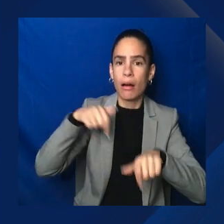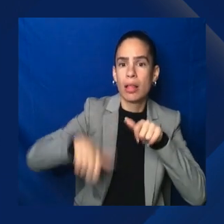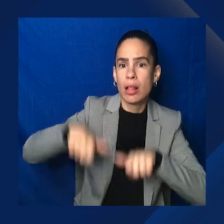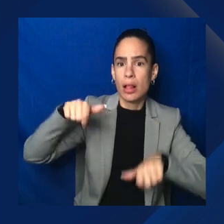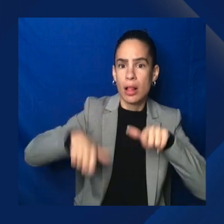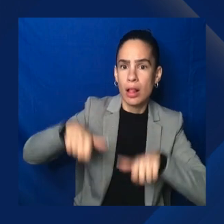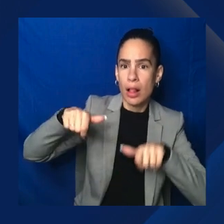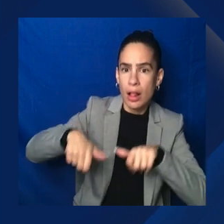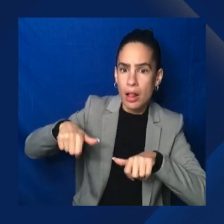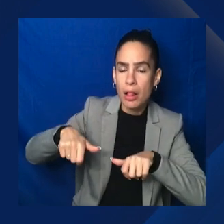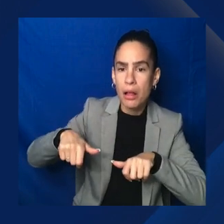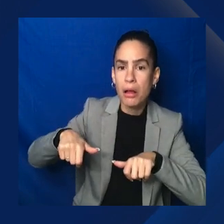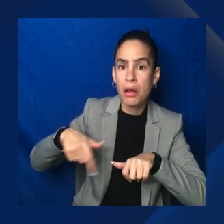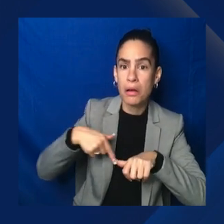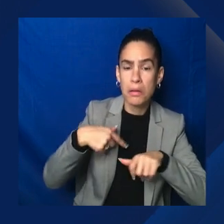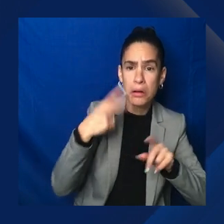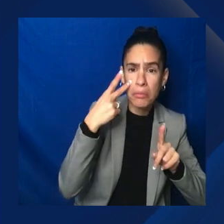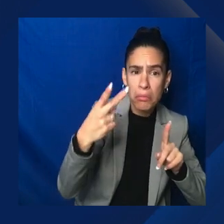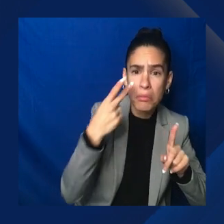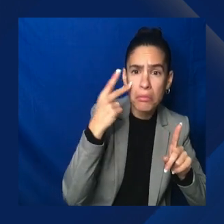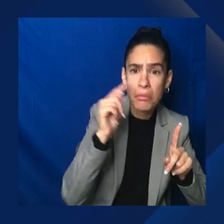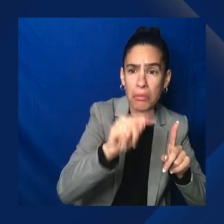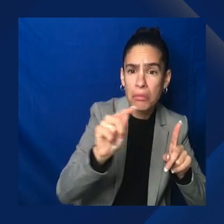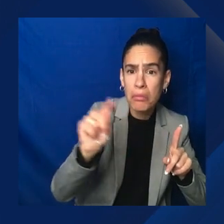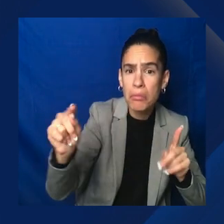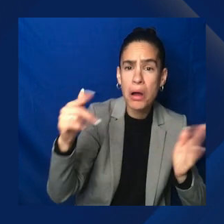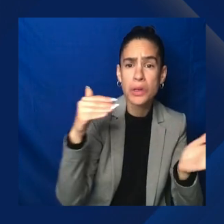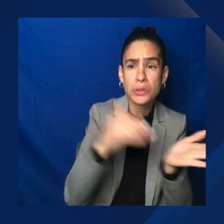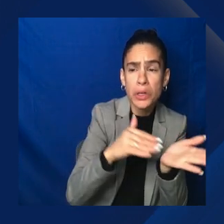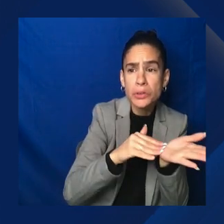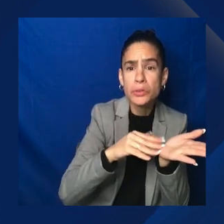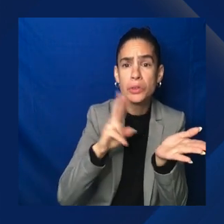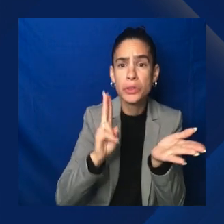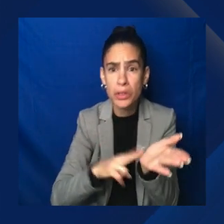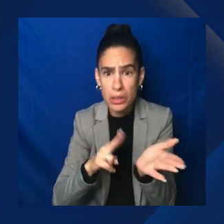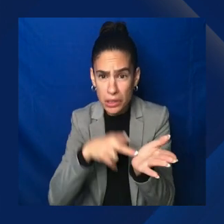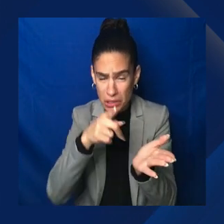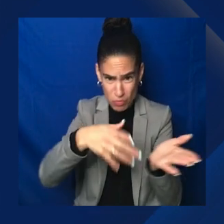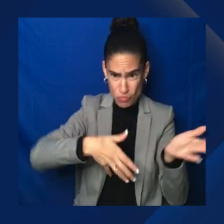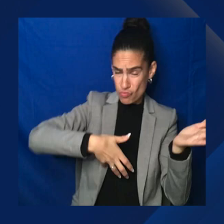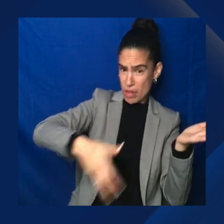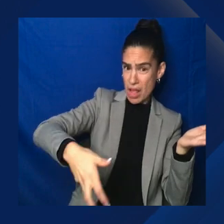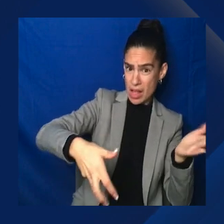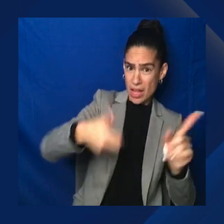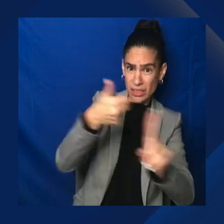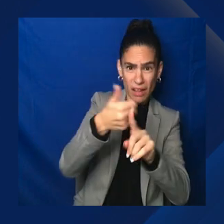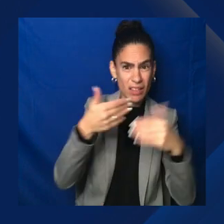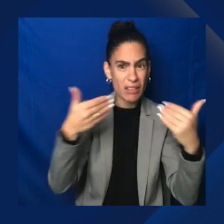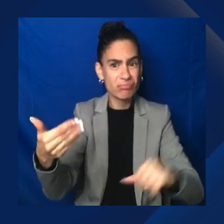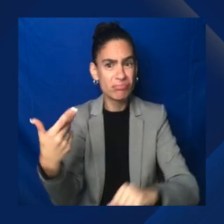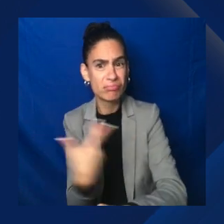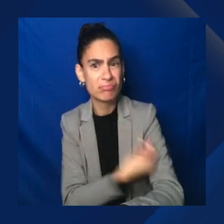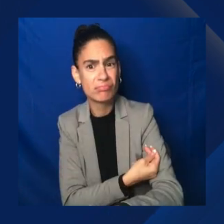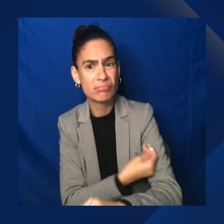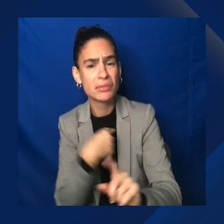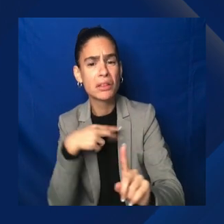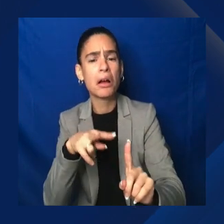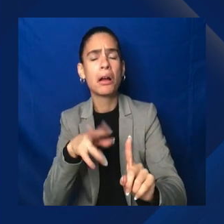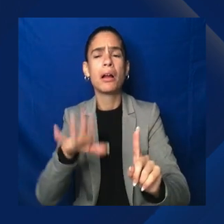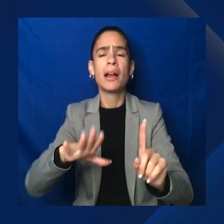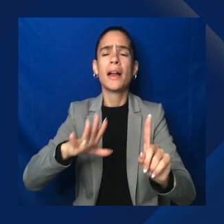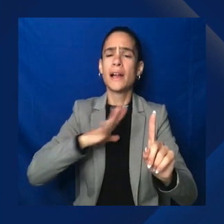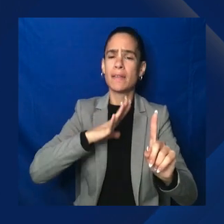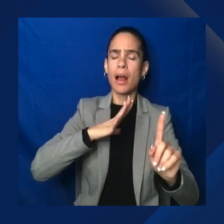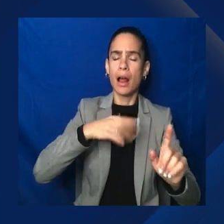and nurses that had been vaccinated and were pregnant, it changed my idea about it. And then also during